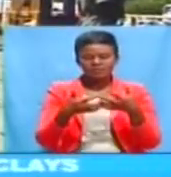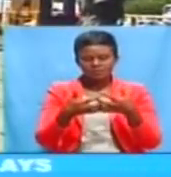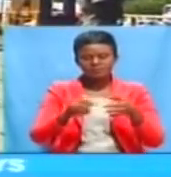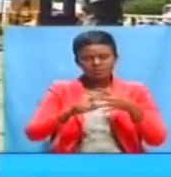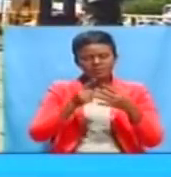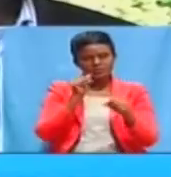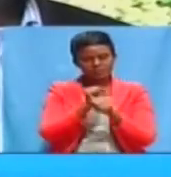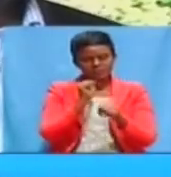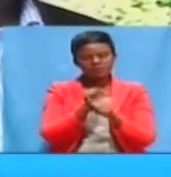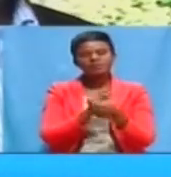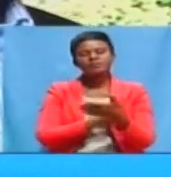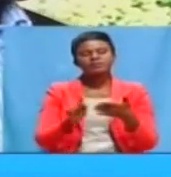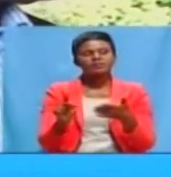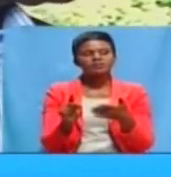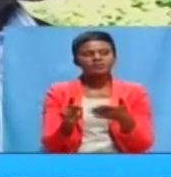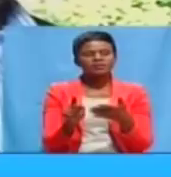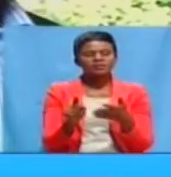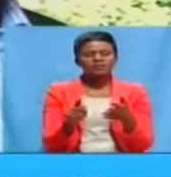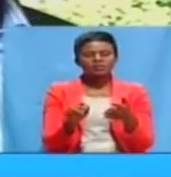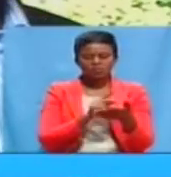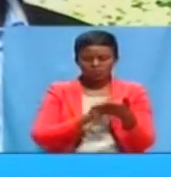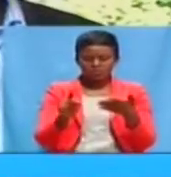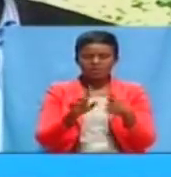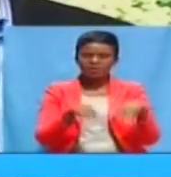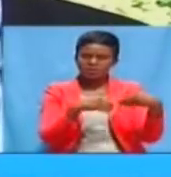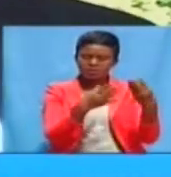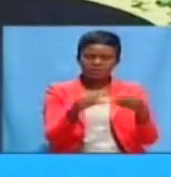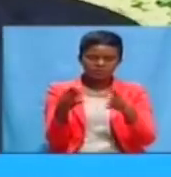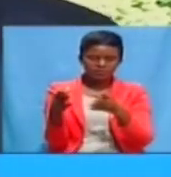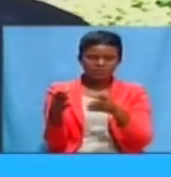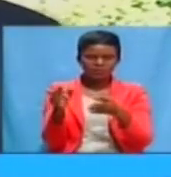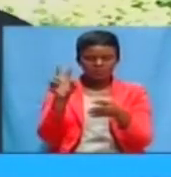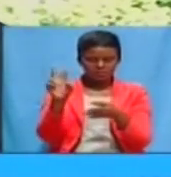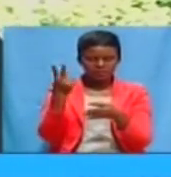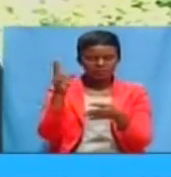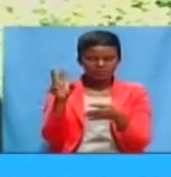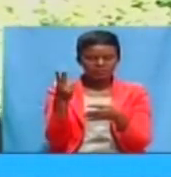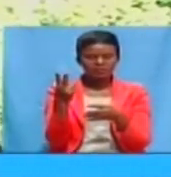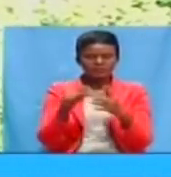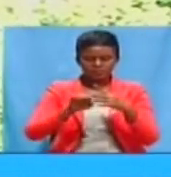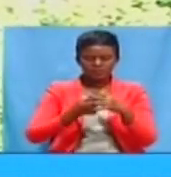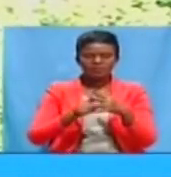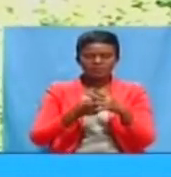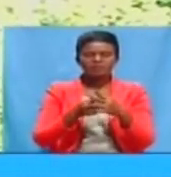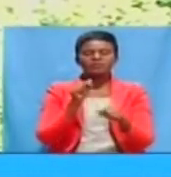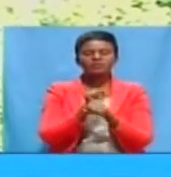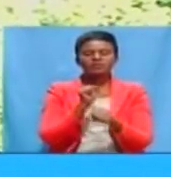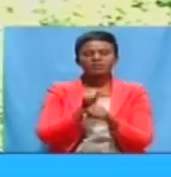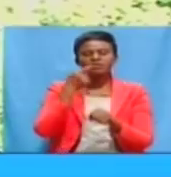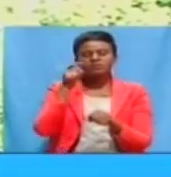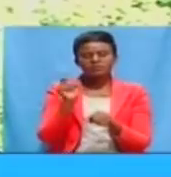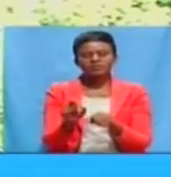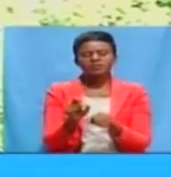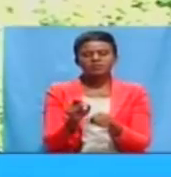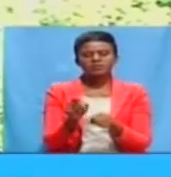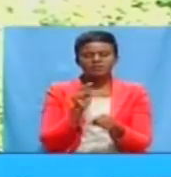operational within a week. You're only given a week to make sure that the second pontoon begins to work.